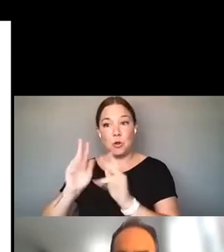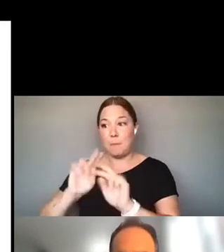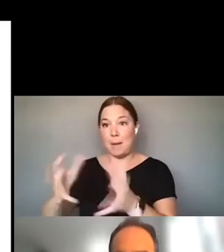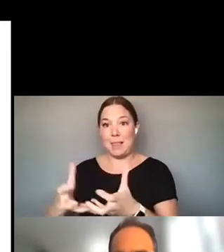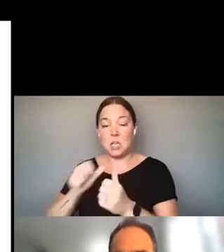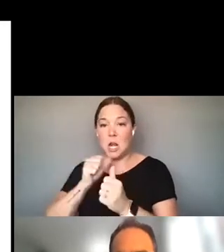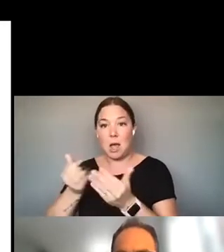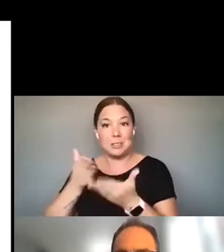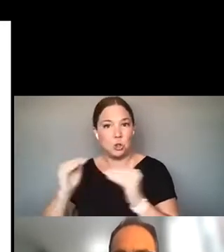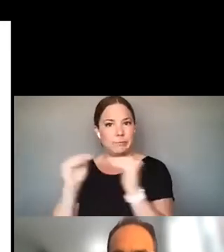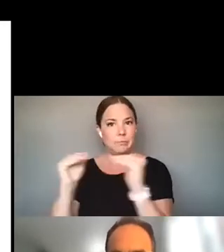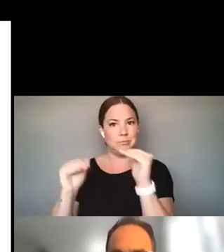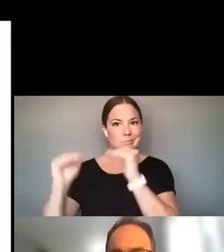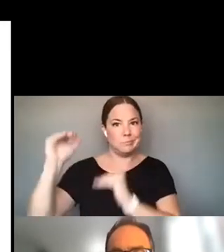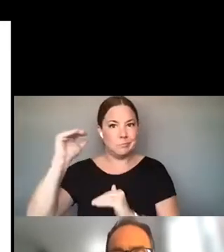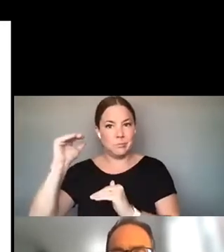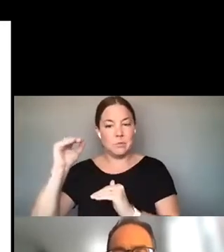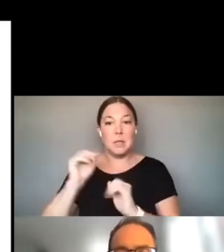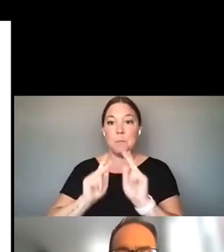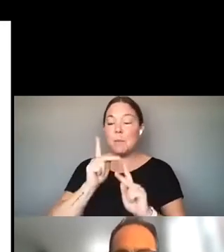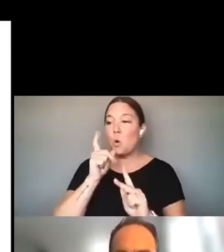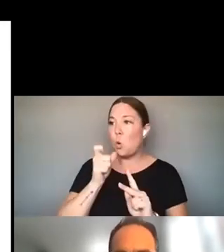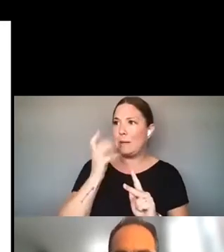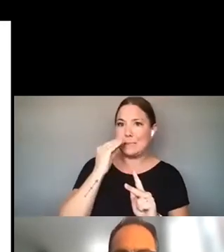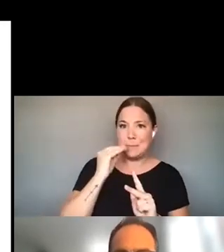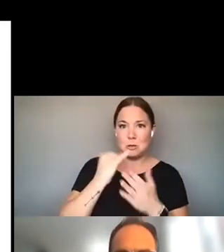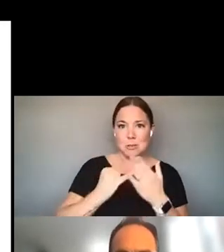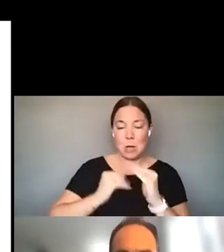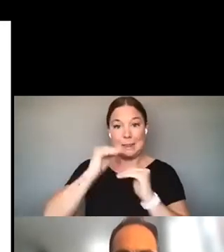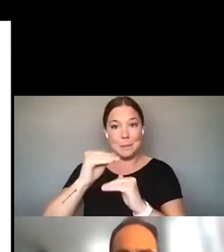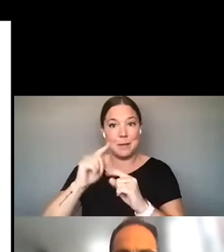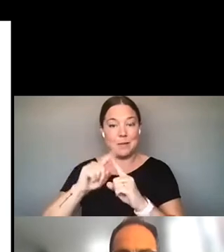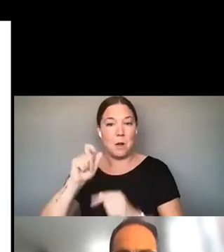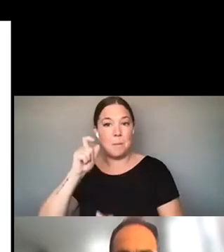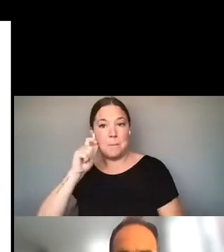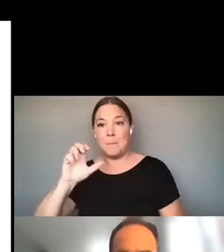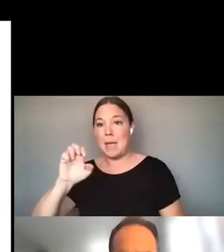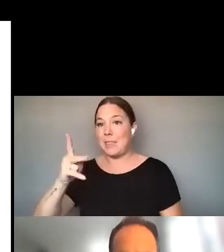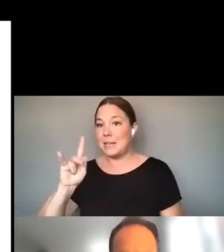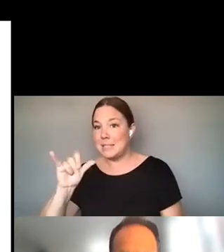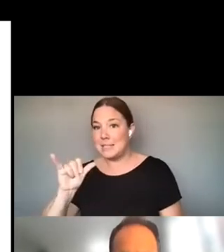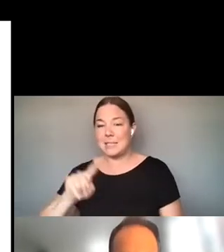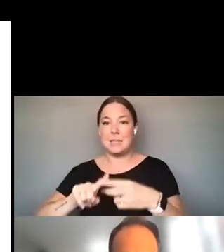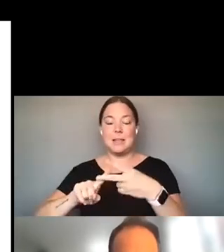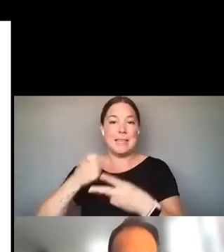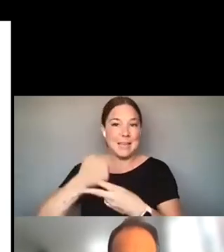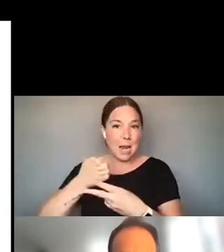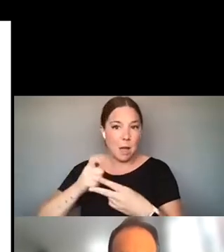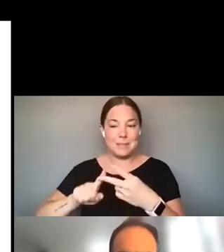whose opportunities to experience the arts are limited by ethnicity, economics, geography, or disability.